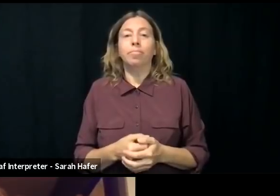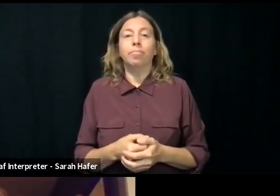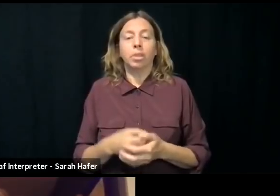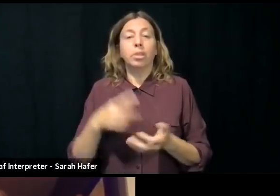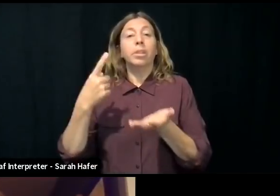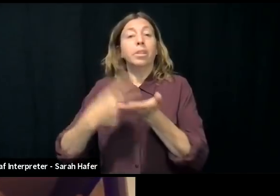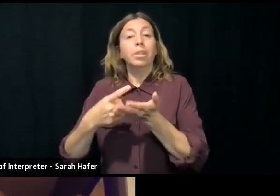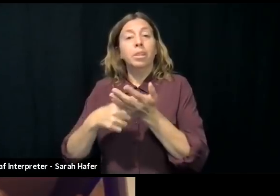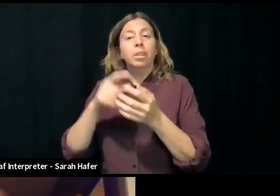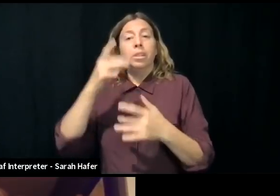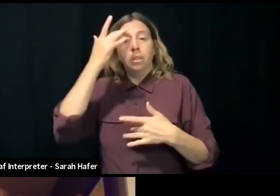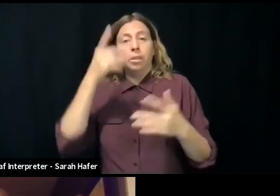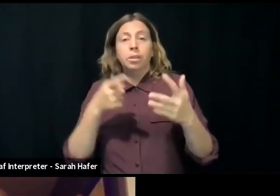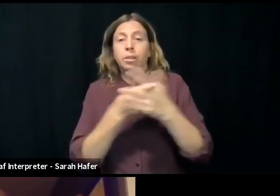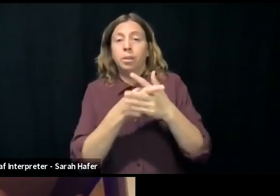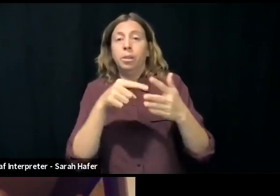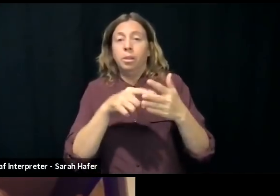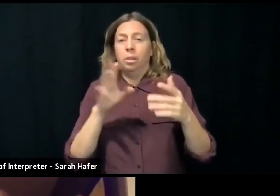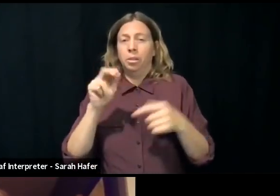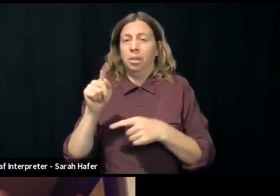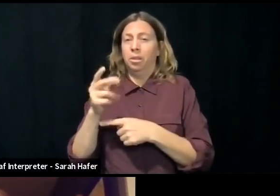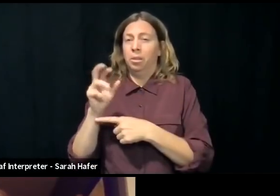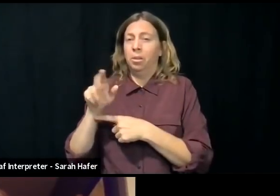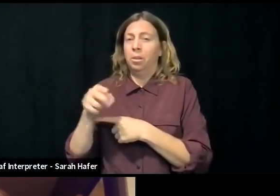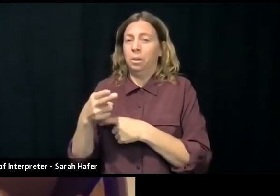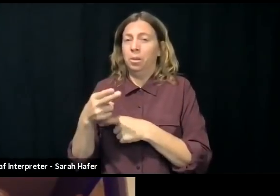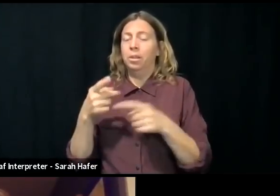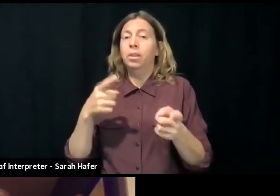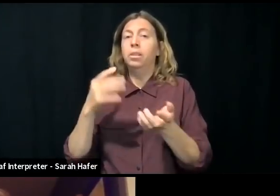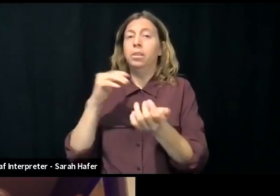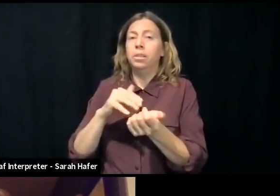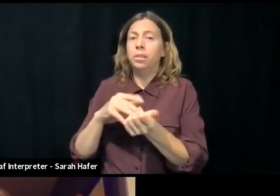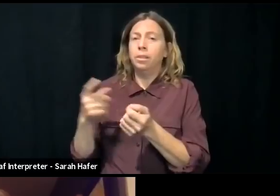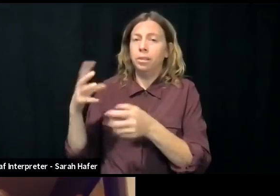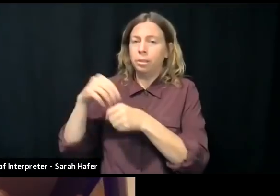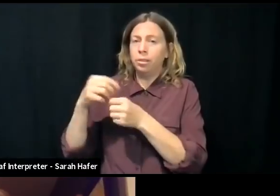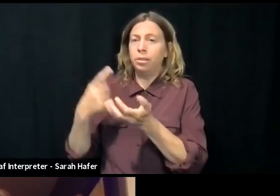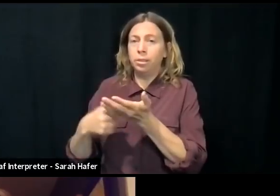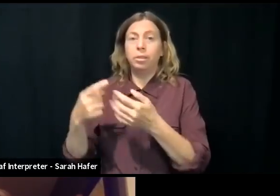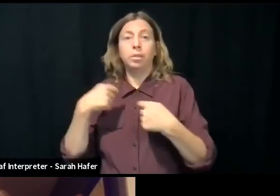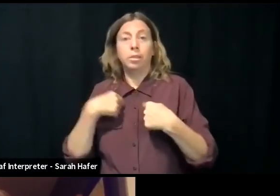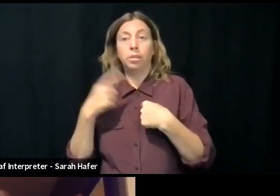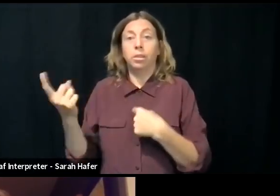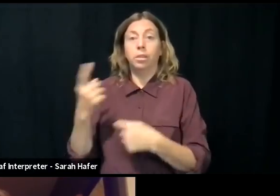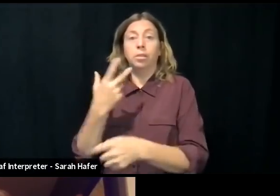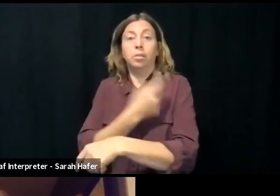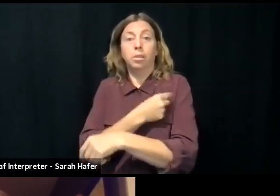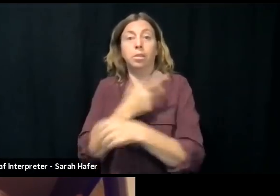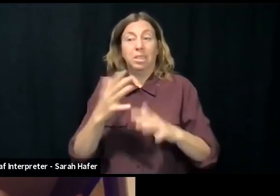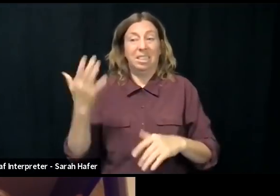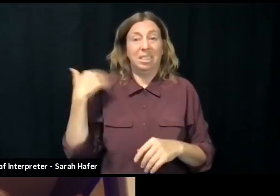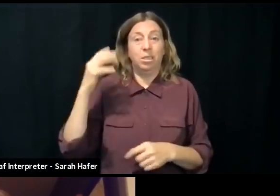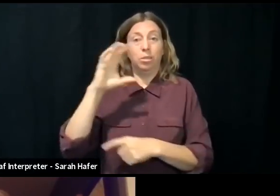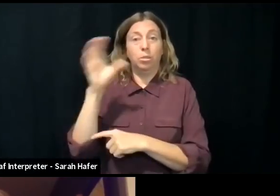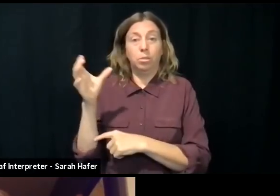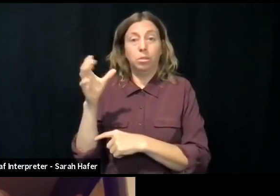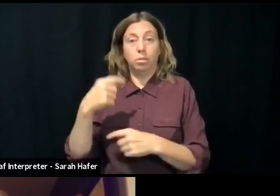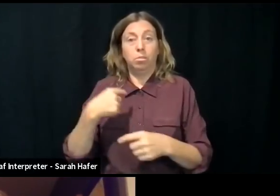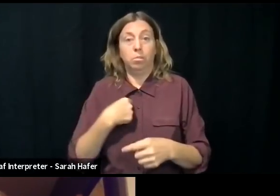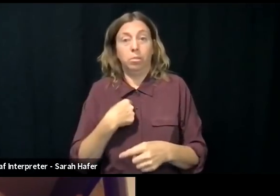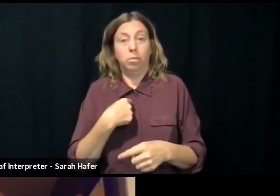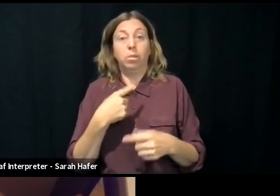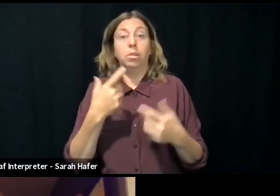one of the first people to be vaccinated here just before Christmas, I'm one of the few breakthrough cases in Oregon. Despite all my precautions, I